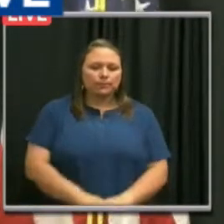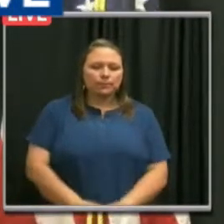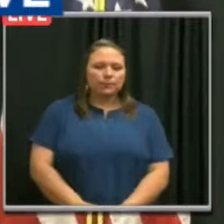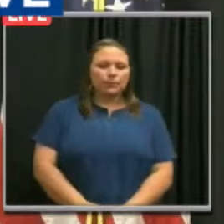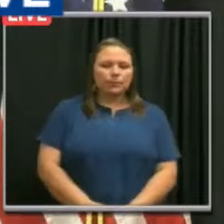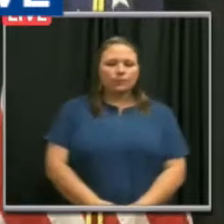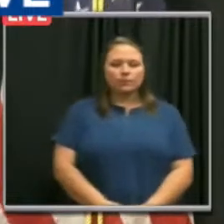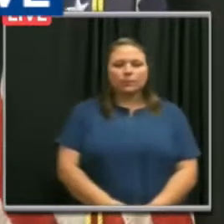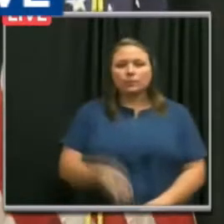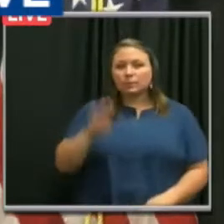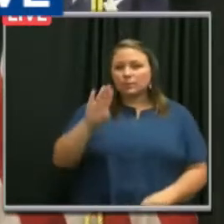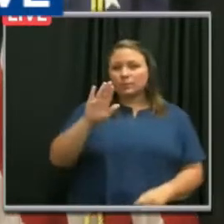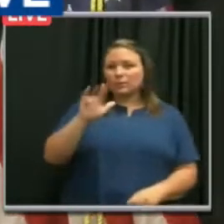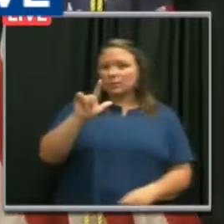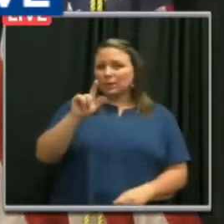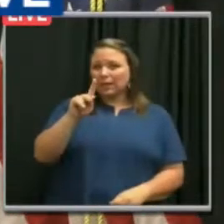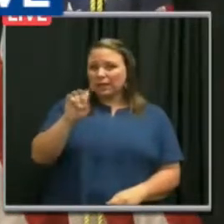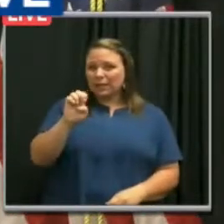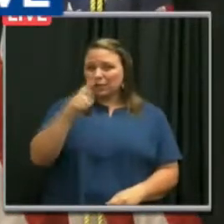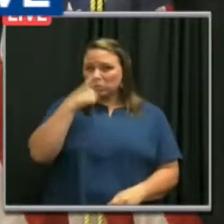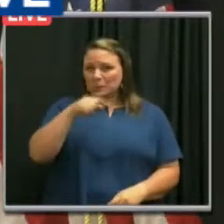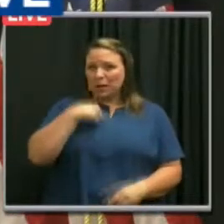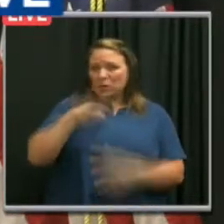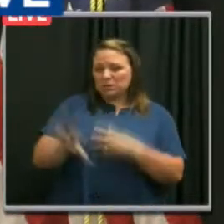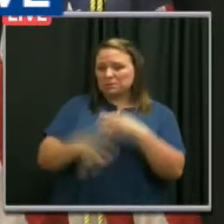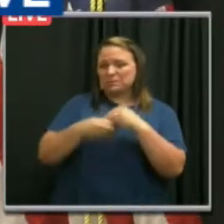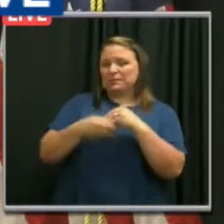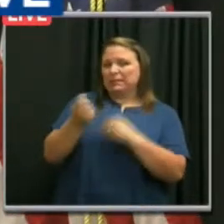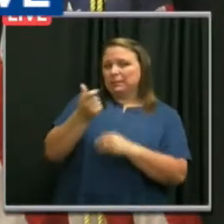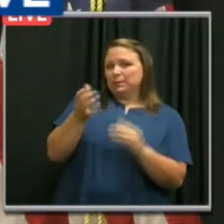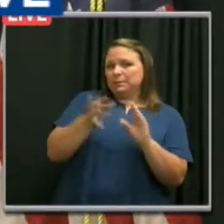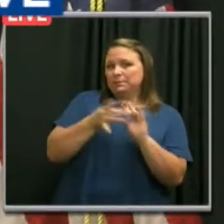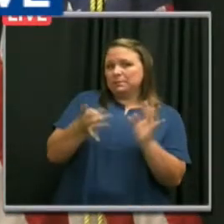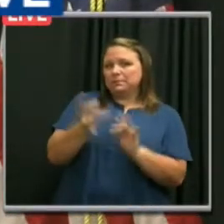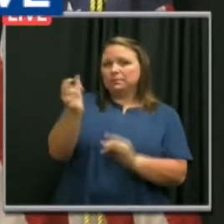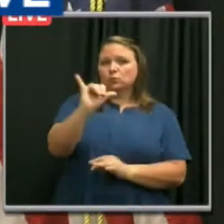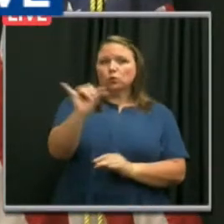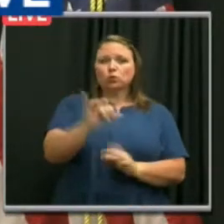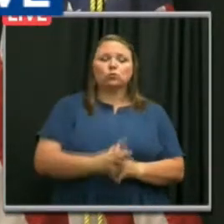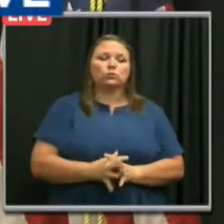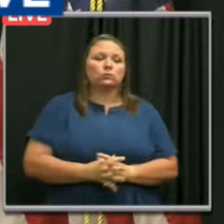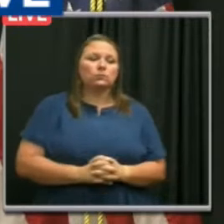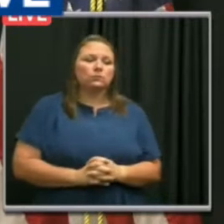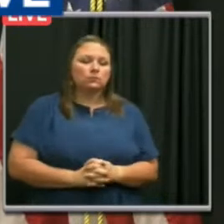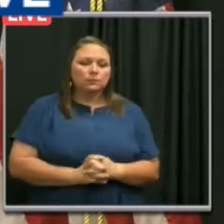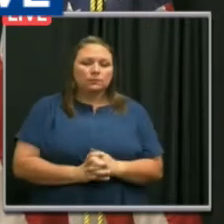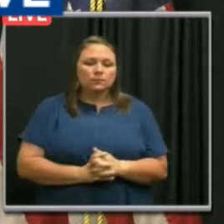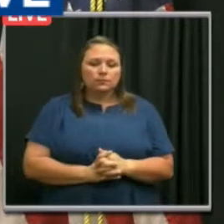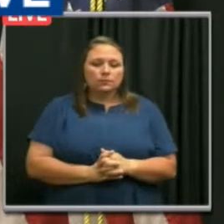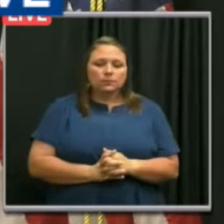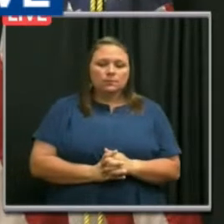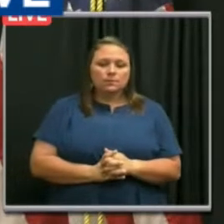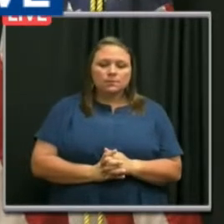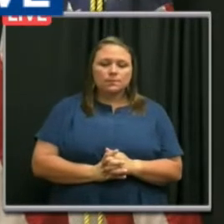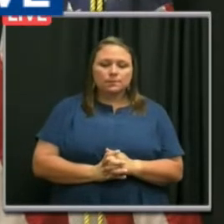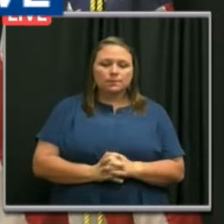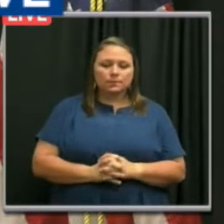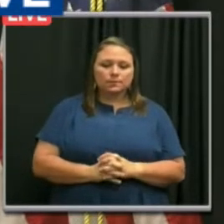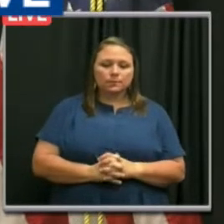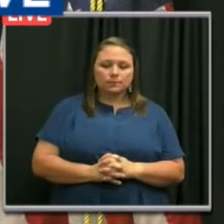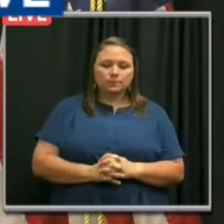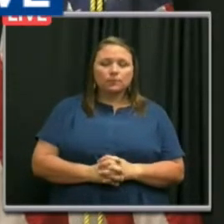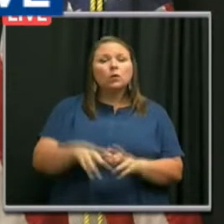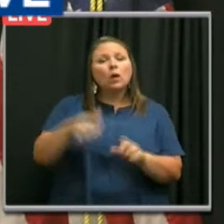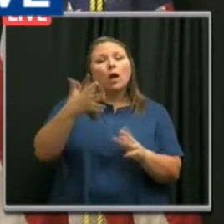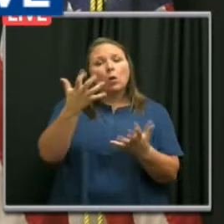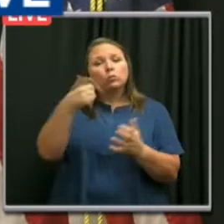Actually, Blake, if you didn't mind, let me just add to Dr. Jahangir's answer. A couple of things to keep in